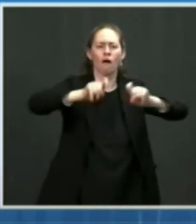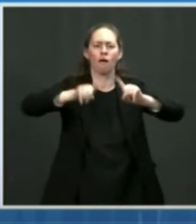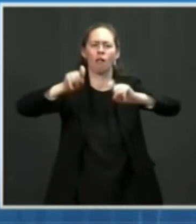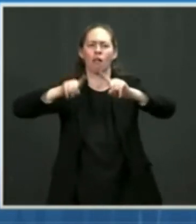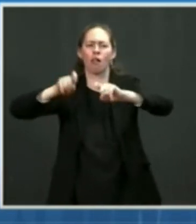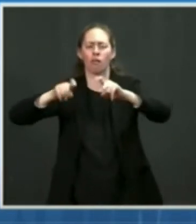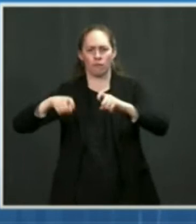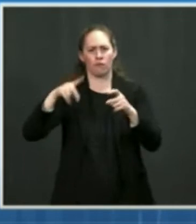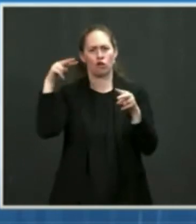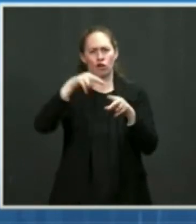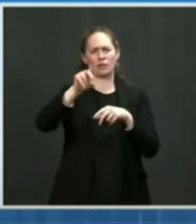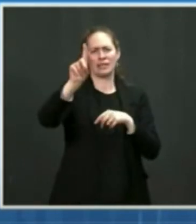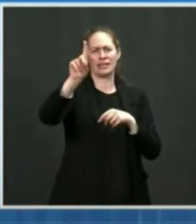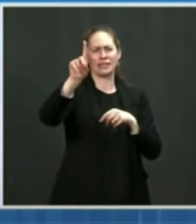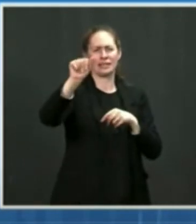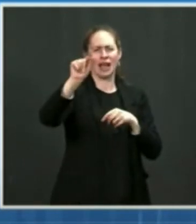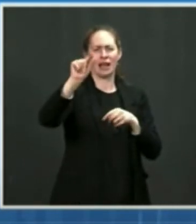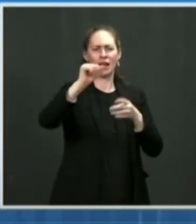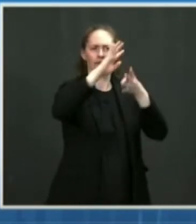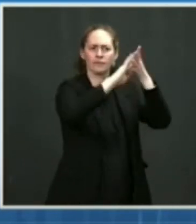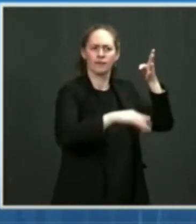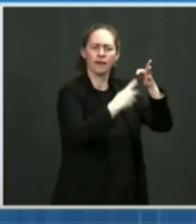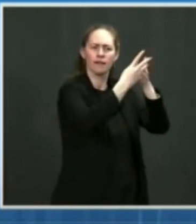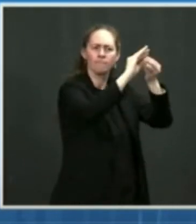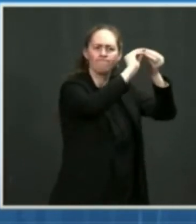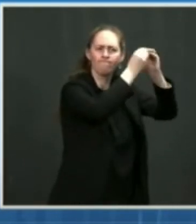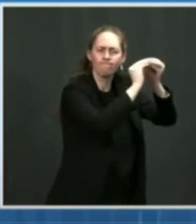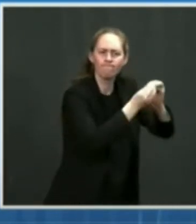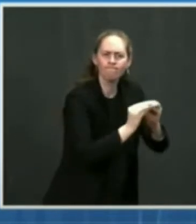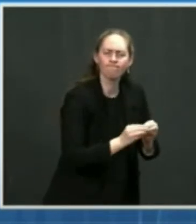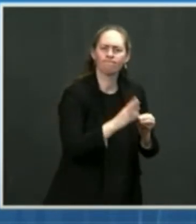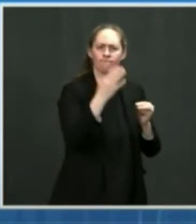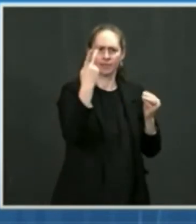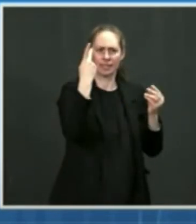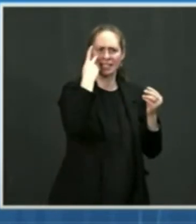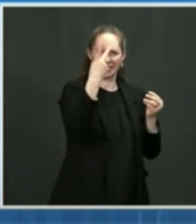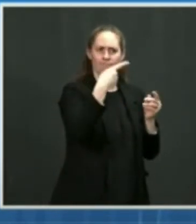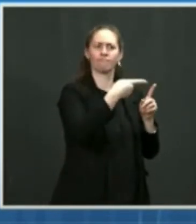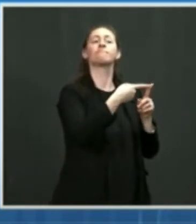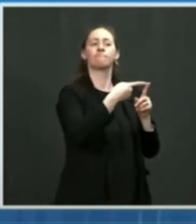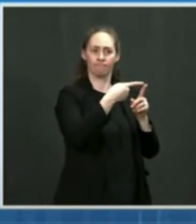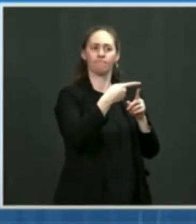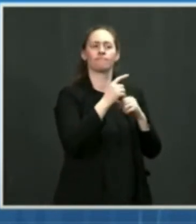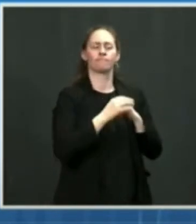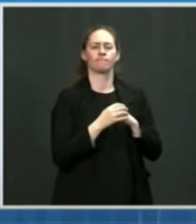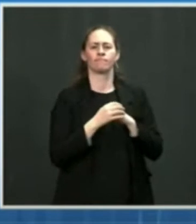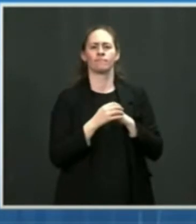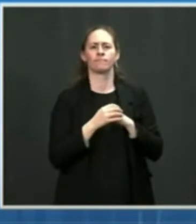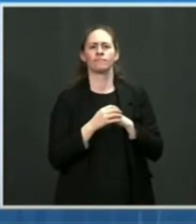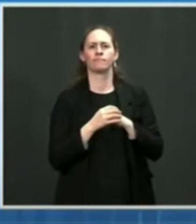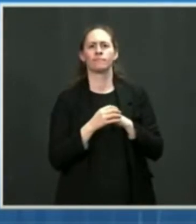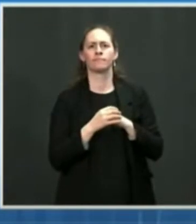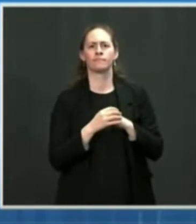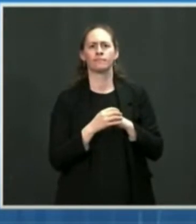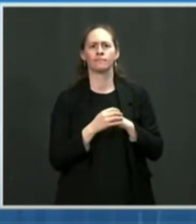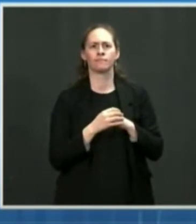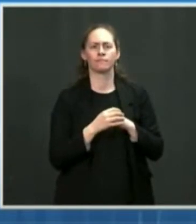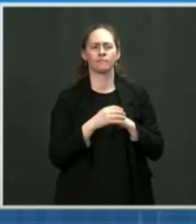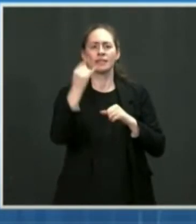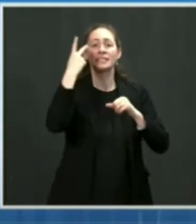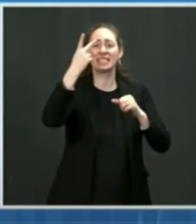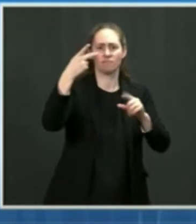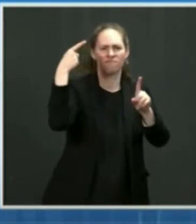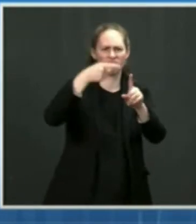3 clinical trials of vaccines that ultimately developed an EUA. If you look at the vaccine group with the number